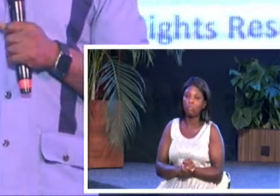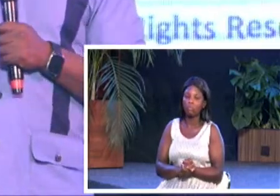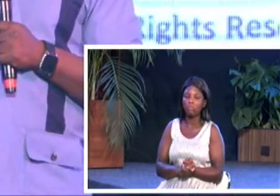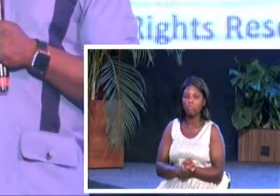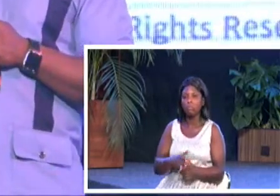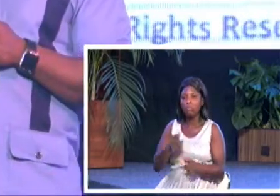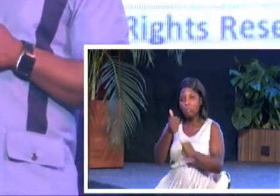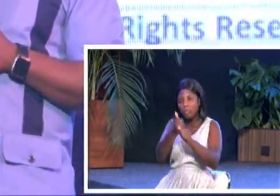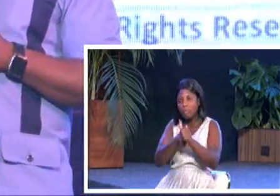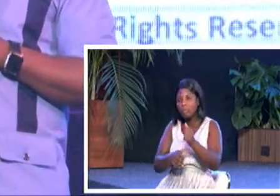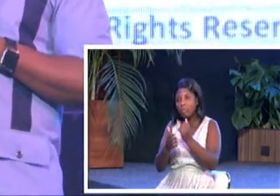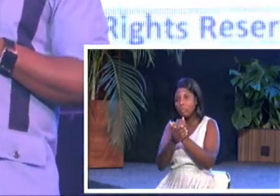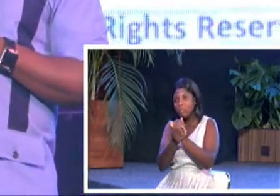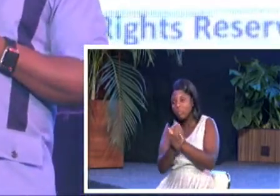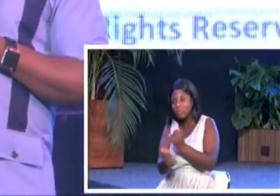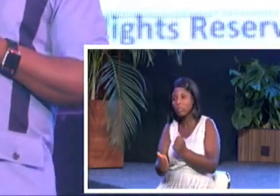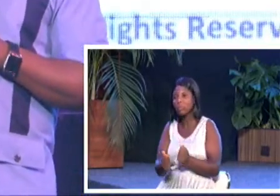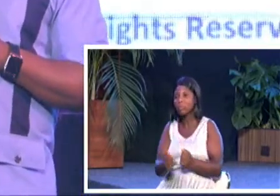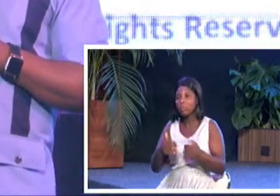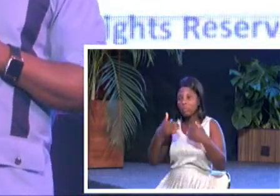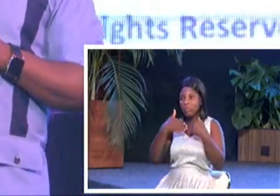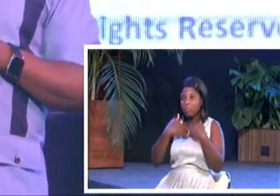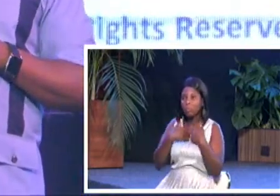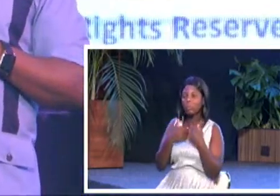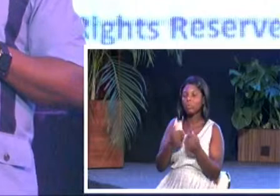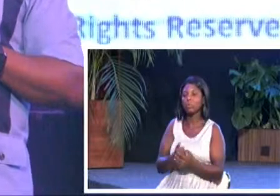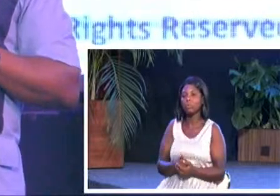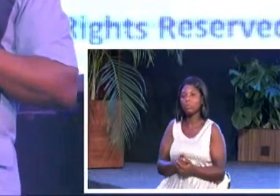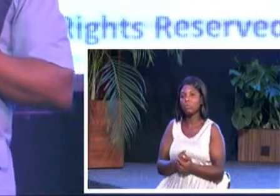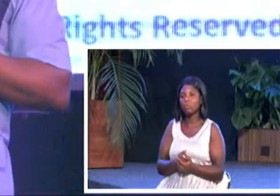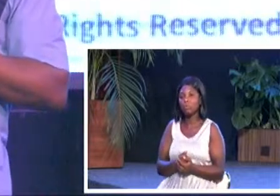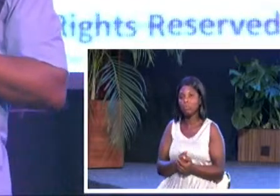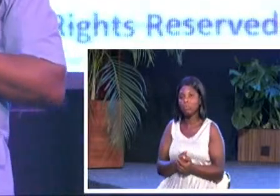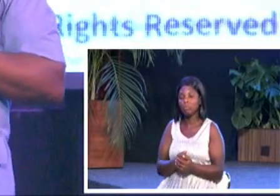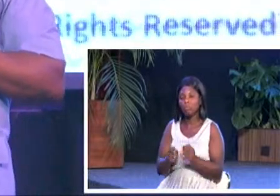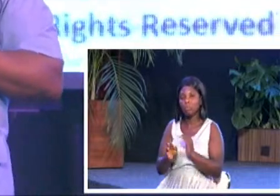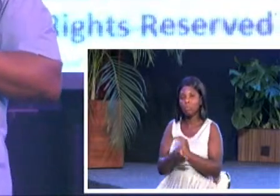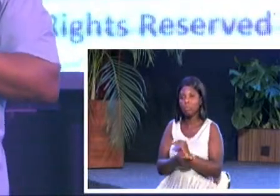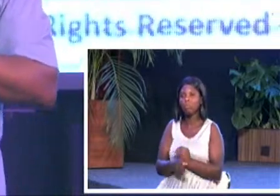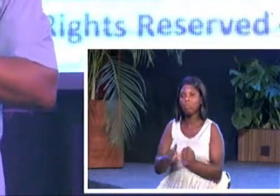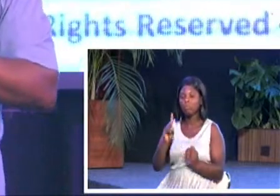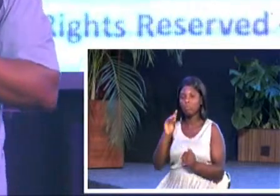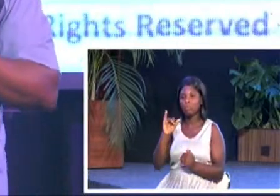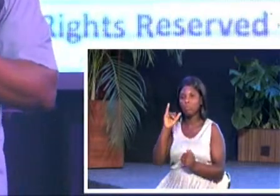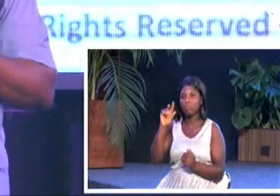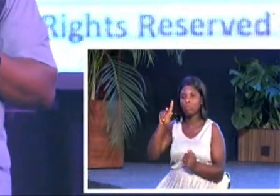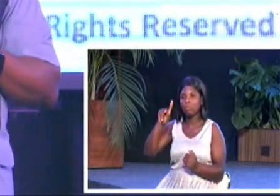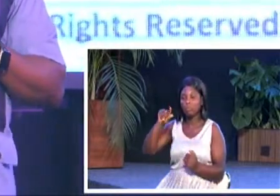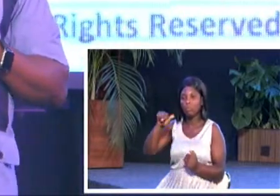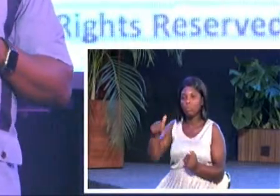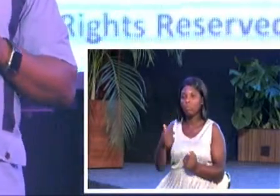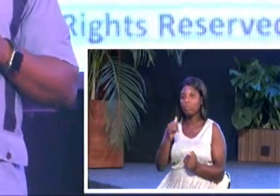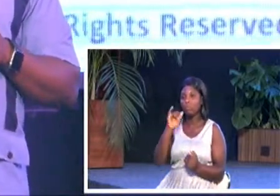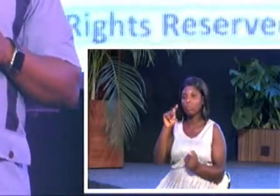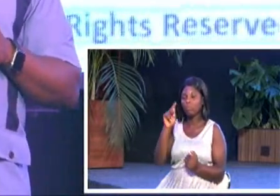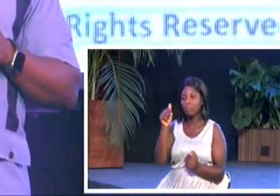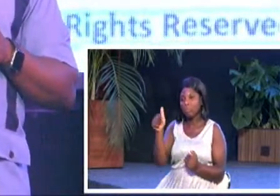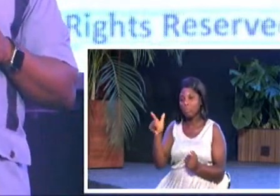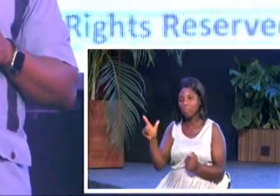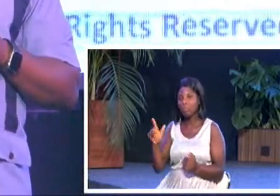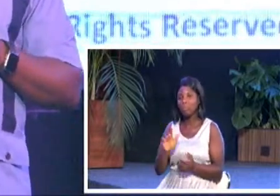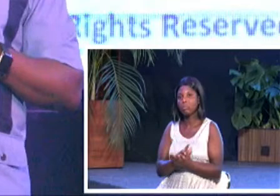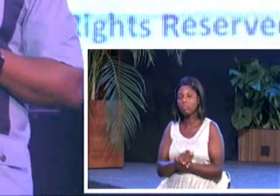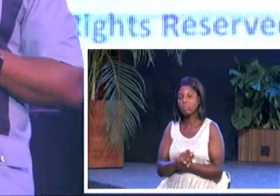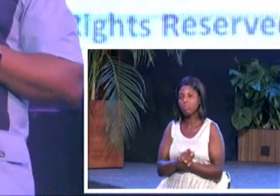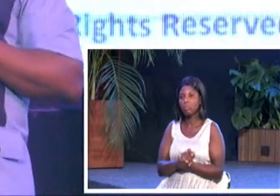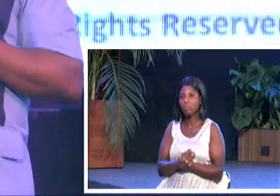you have will be formatted by the digital media innovation or technology. So don't get stuck